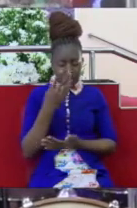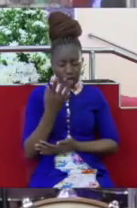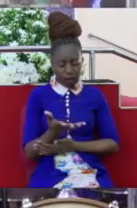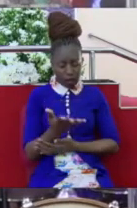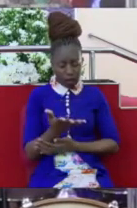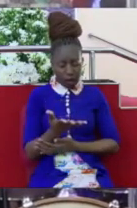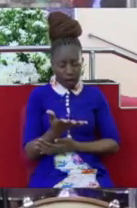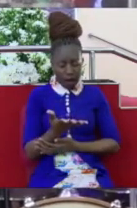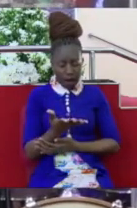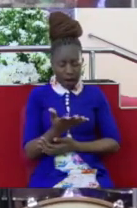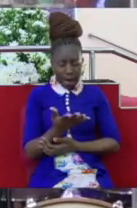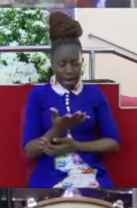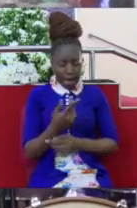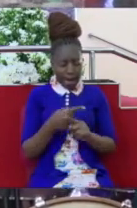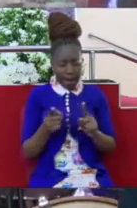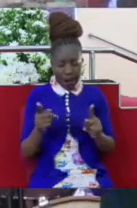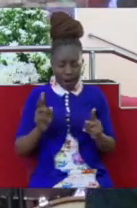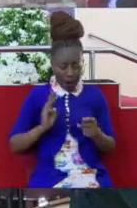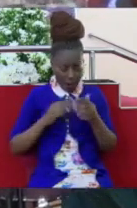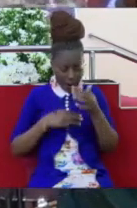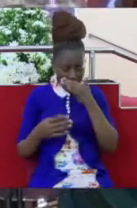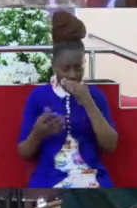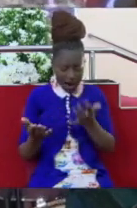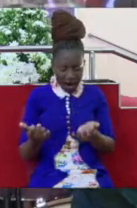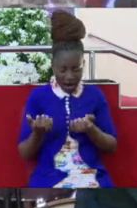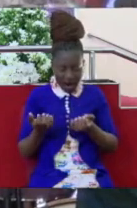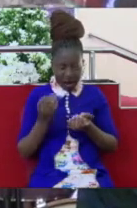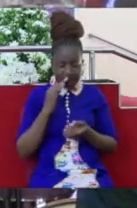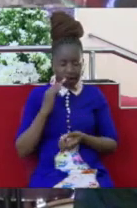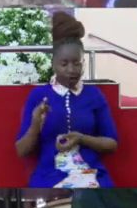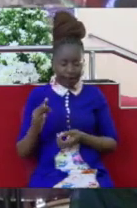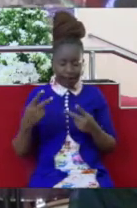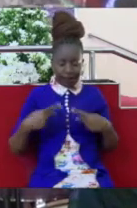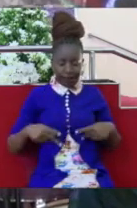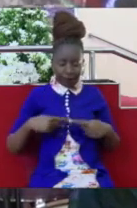here lakini inafaa tukue tunasimama watu zaidi ya 300